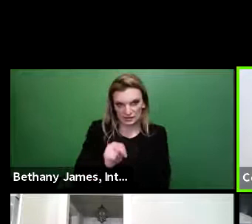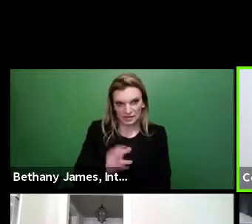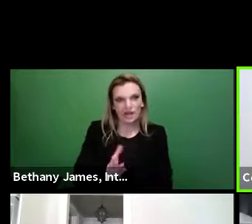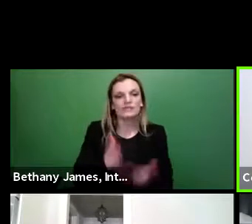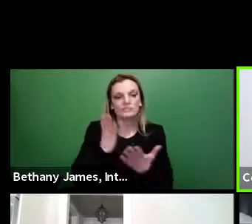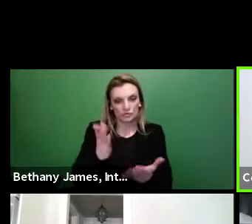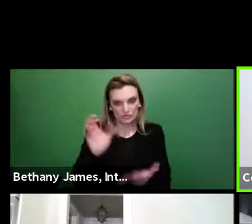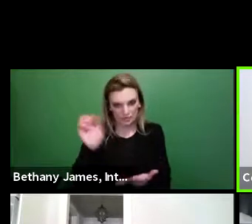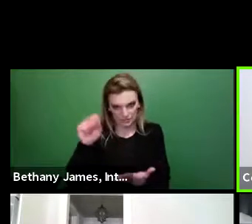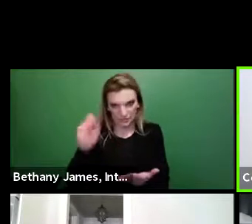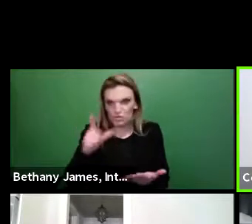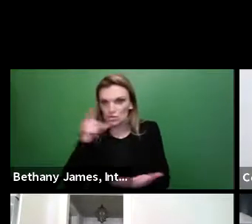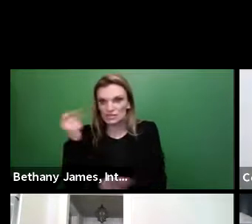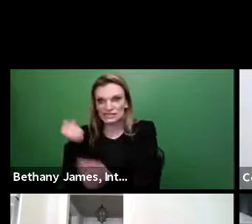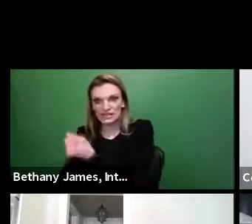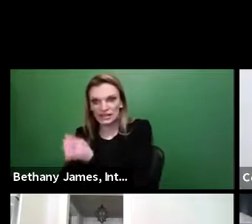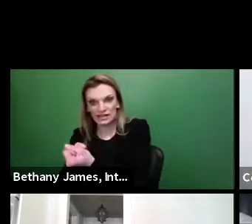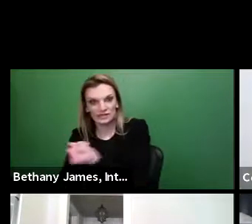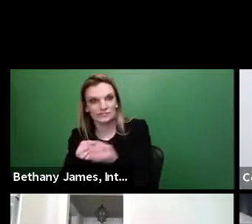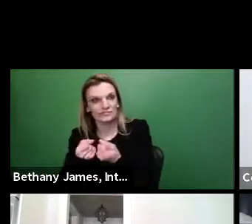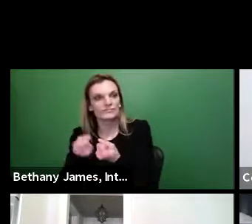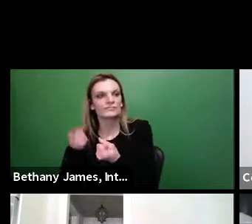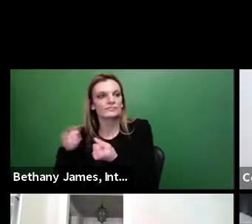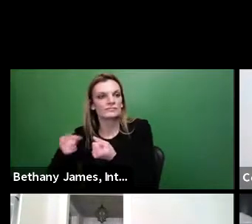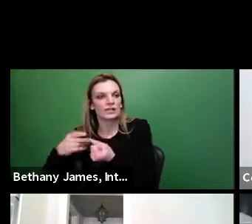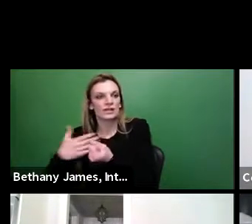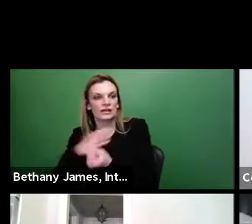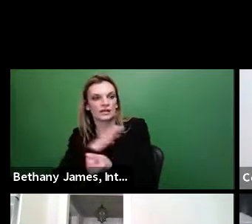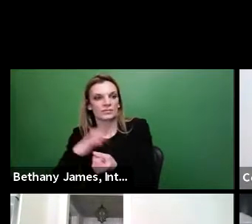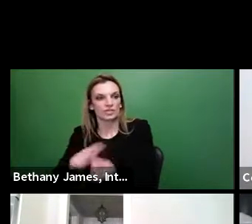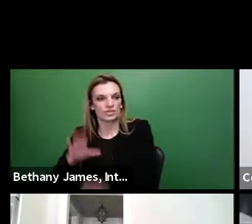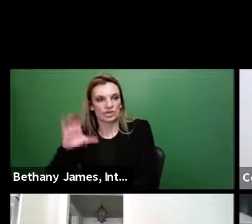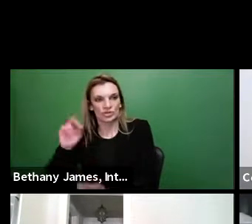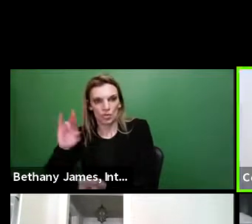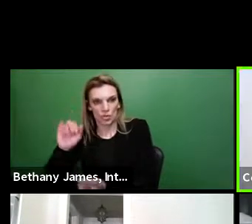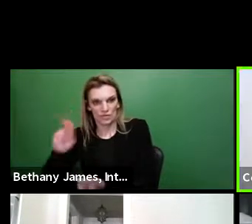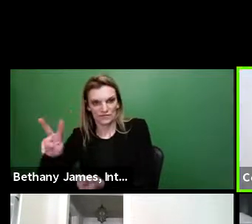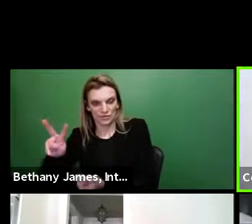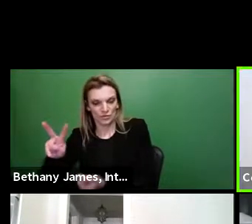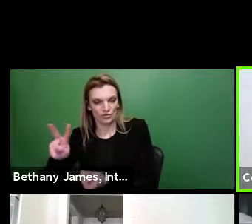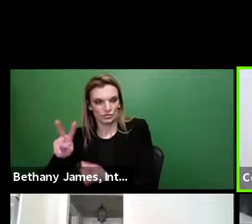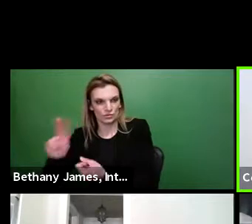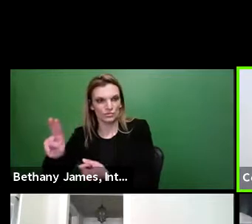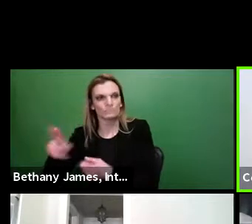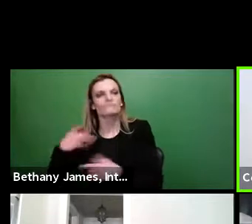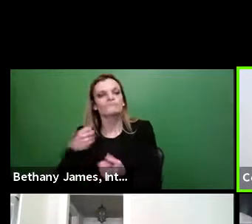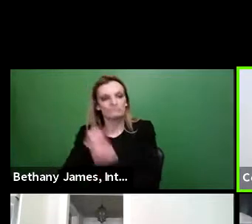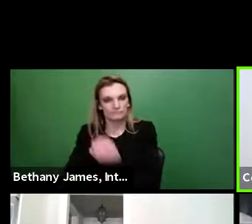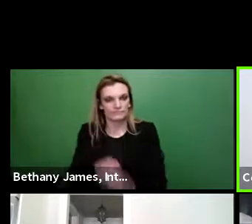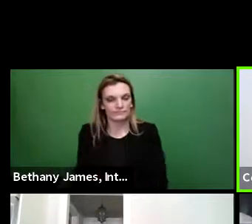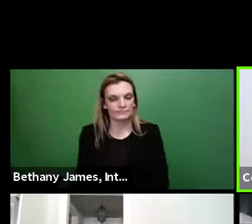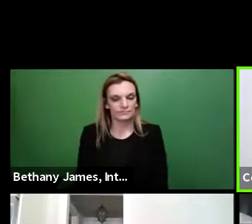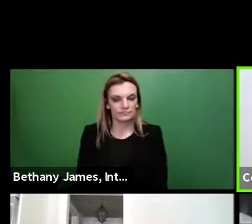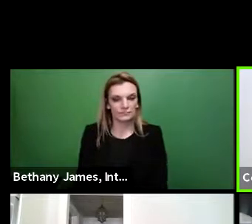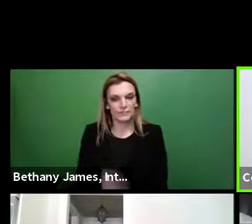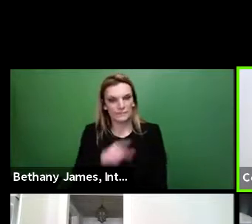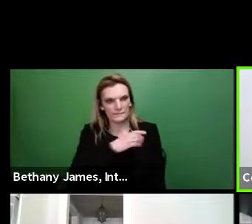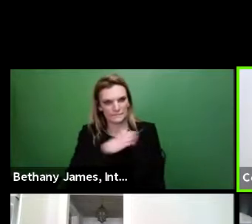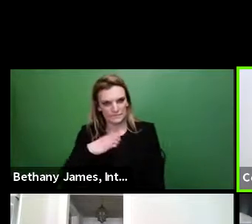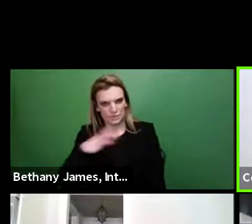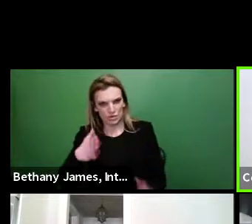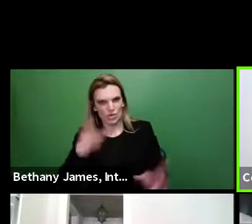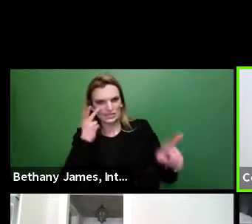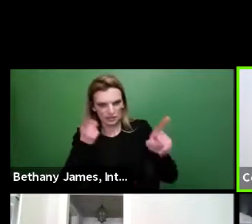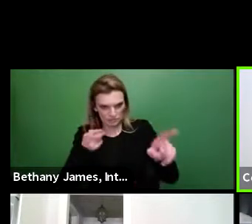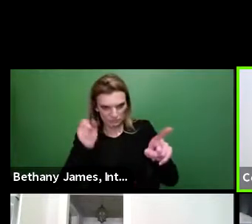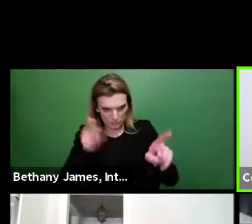have a second, please? Second. It has been seconded and supported by Commissioner Corvo. Commissioner Corvo,